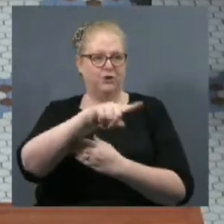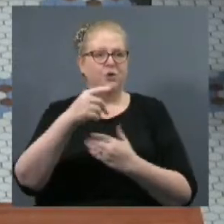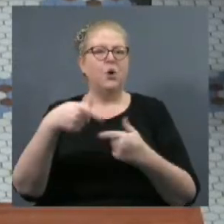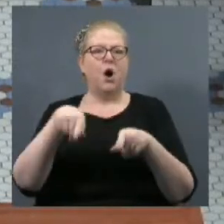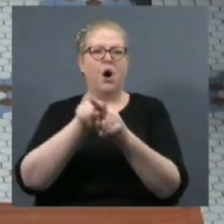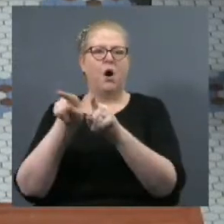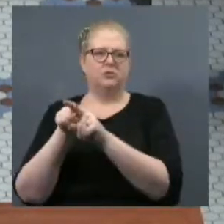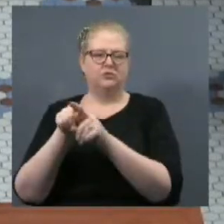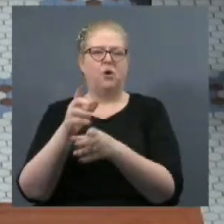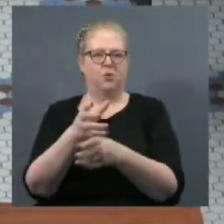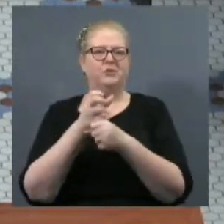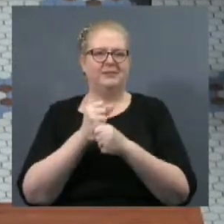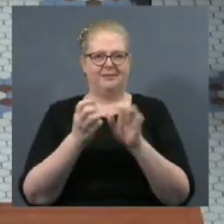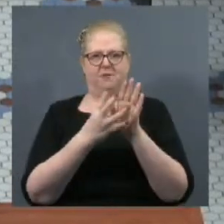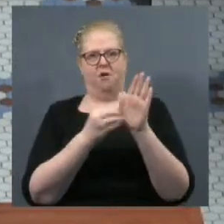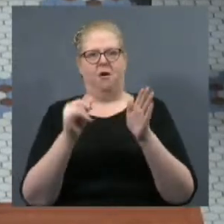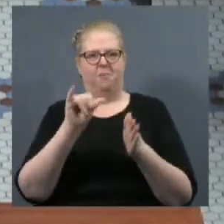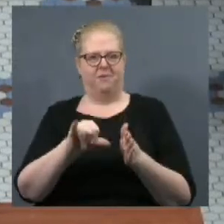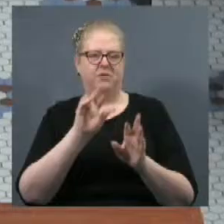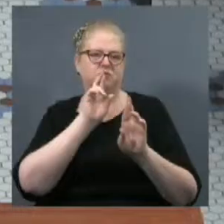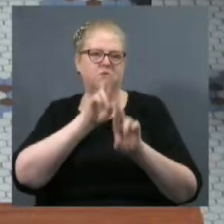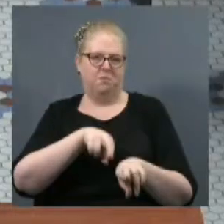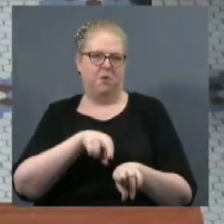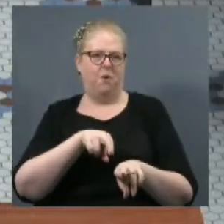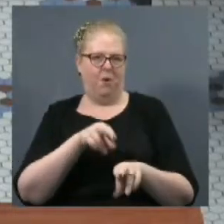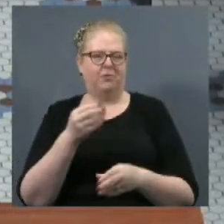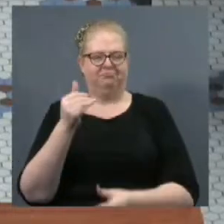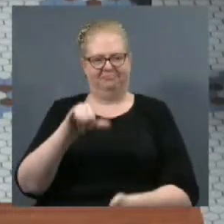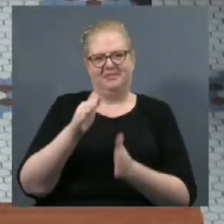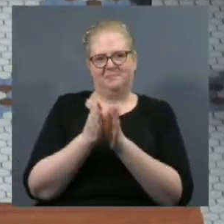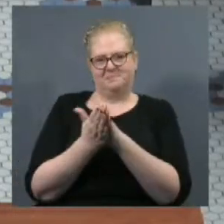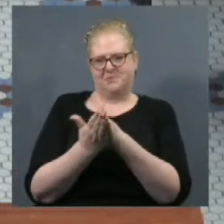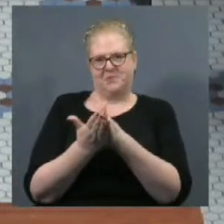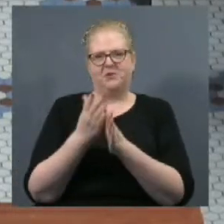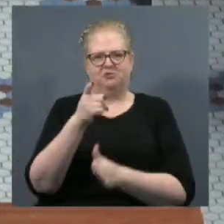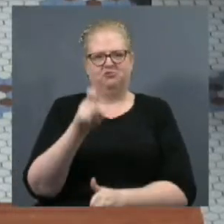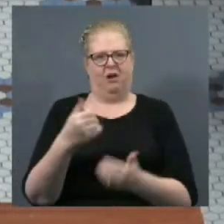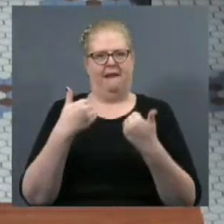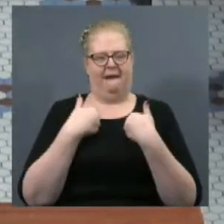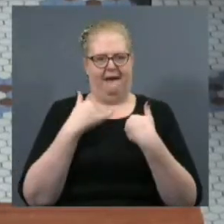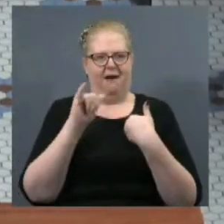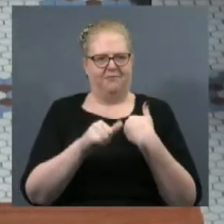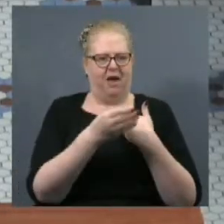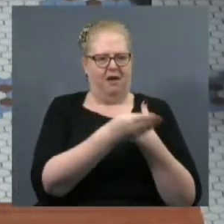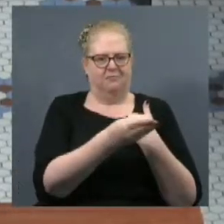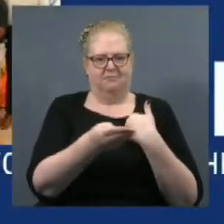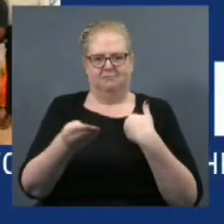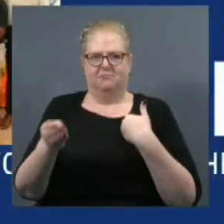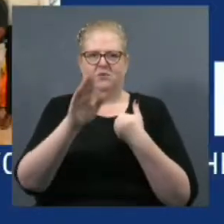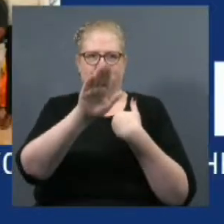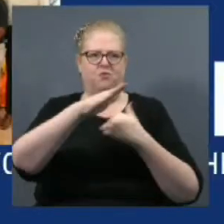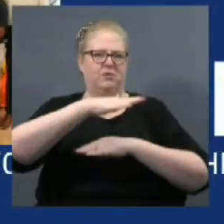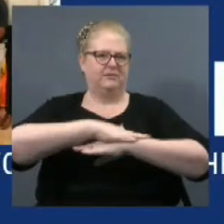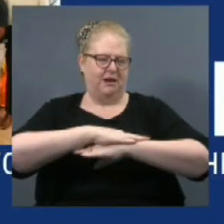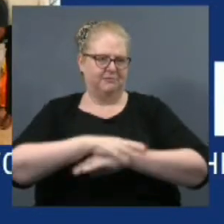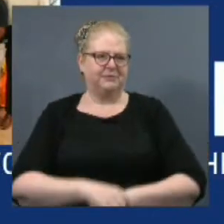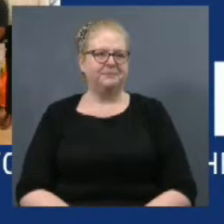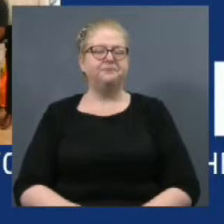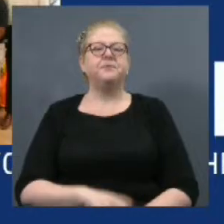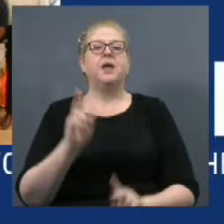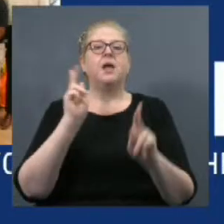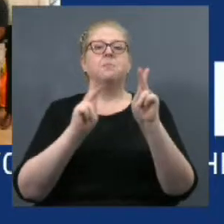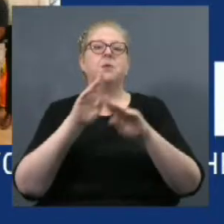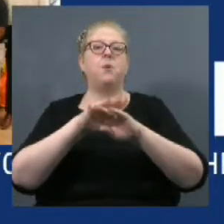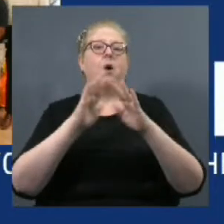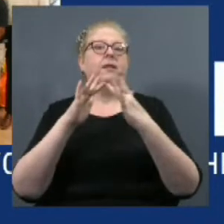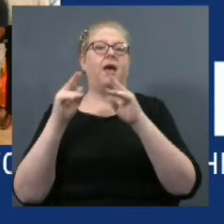received a copy of the report so that you can look at that. And then anyone who is looking at this online, we will